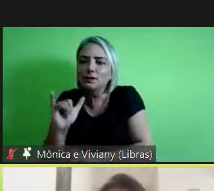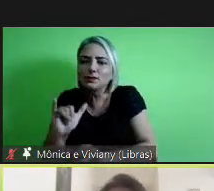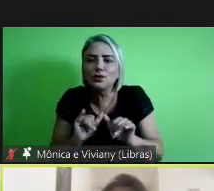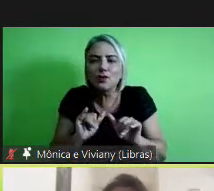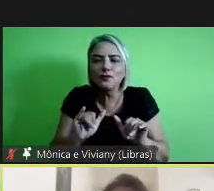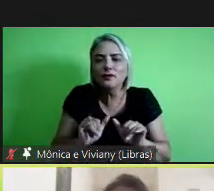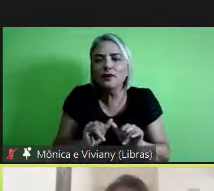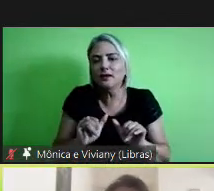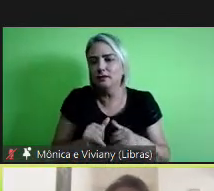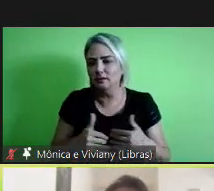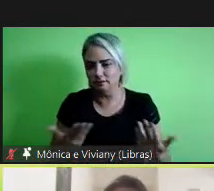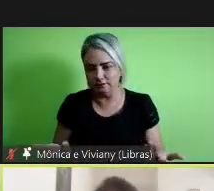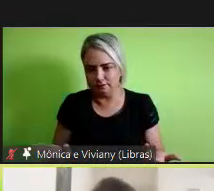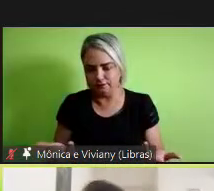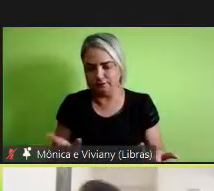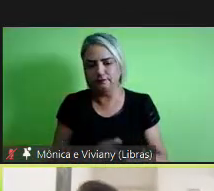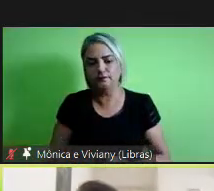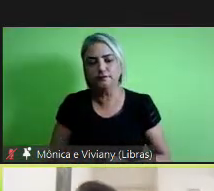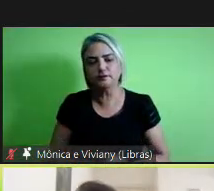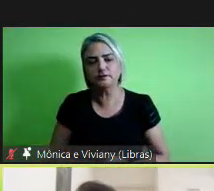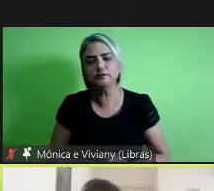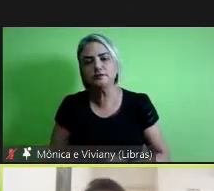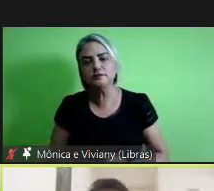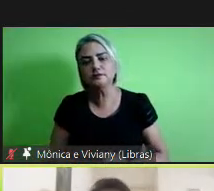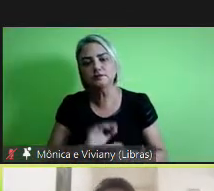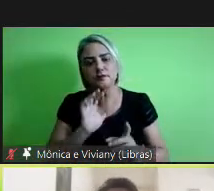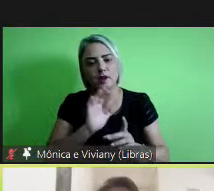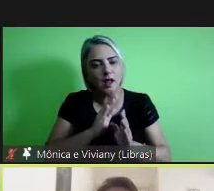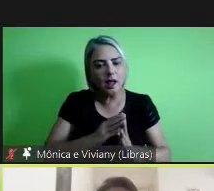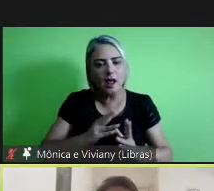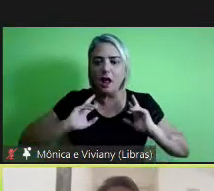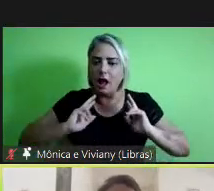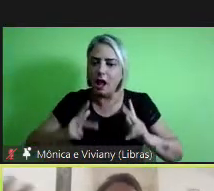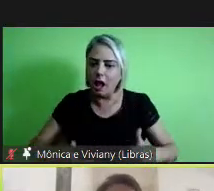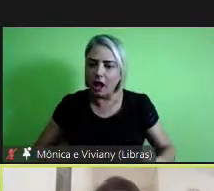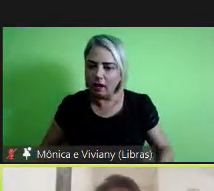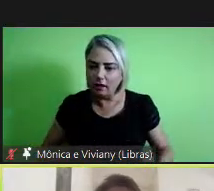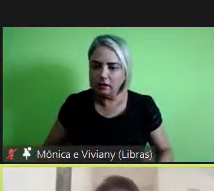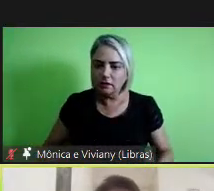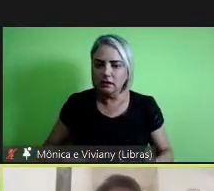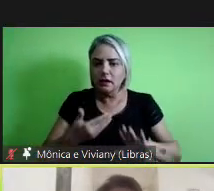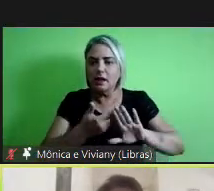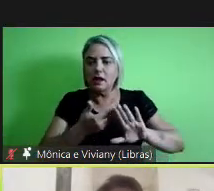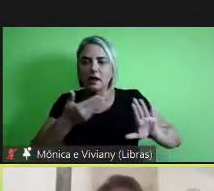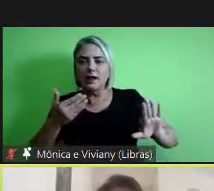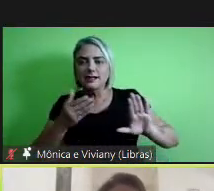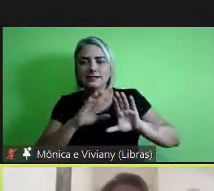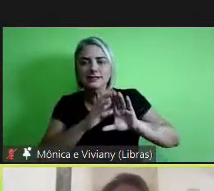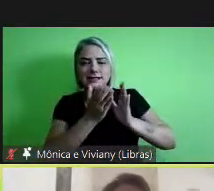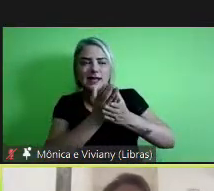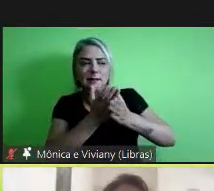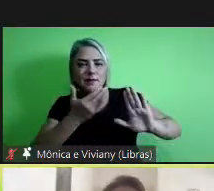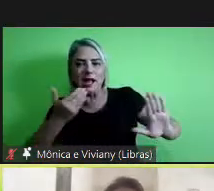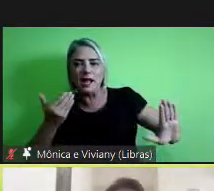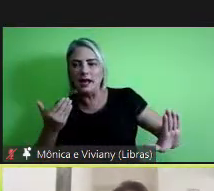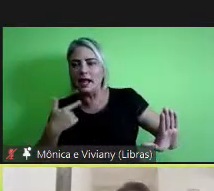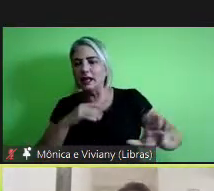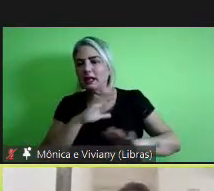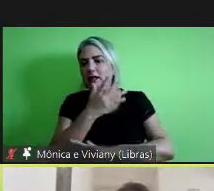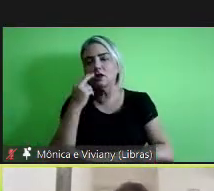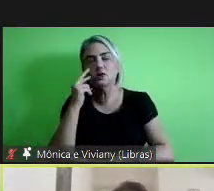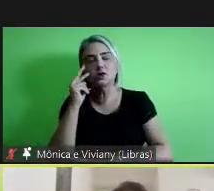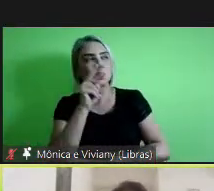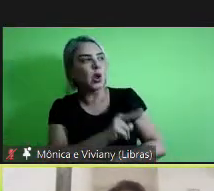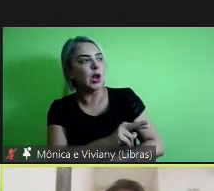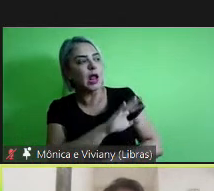It is happening due to the impact in the environment, which is suffering. And for a very long time, the humans thought they